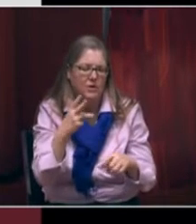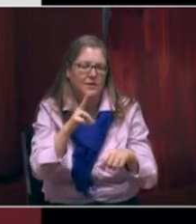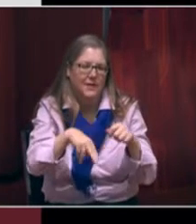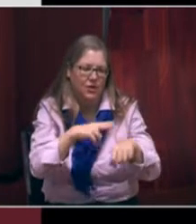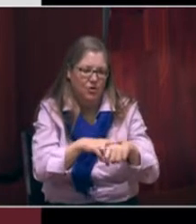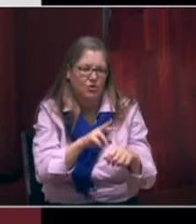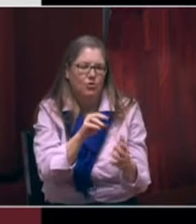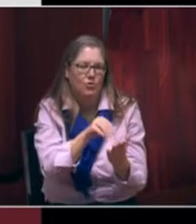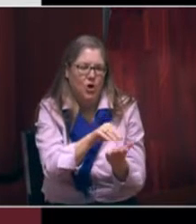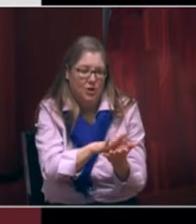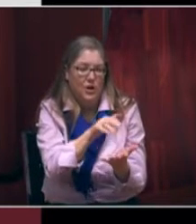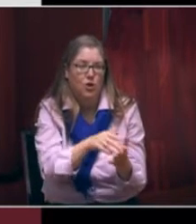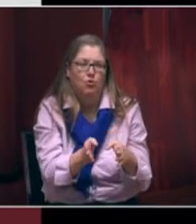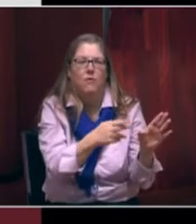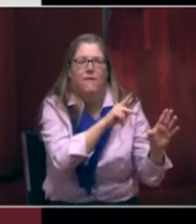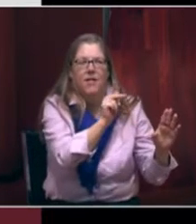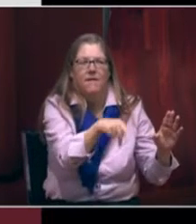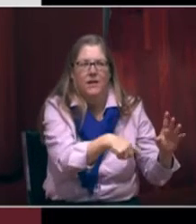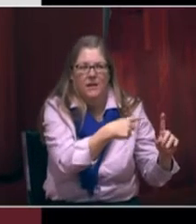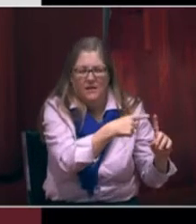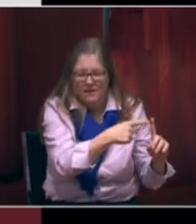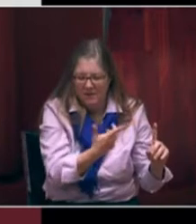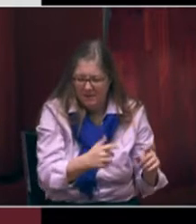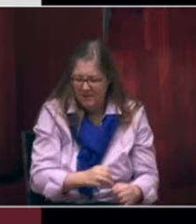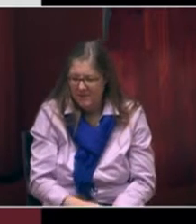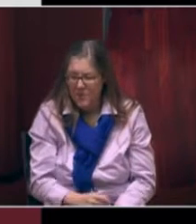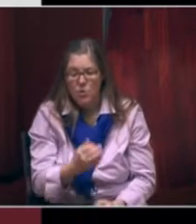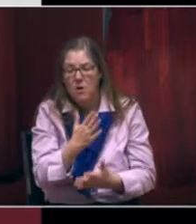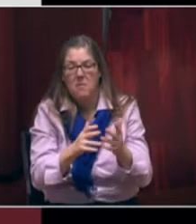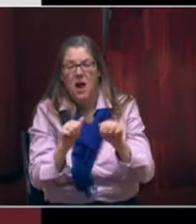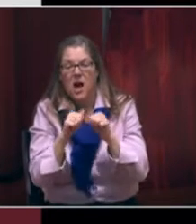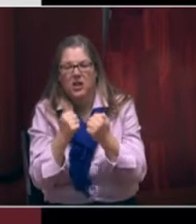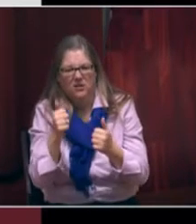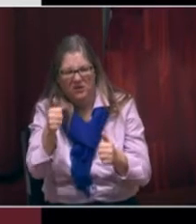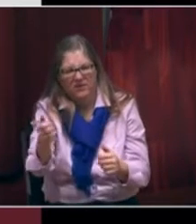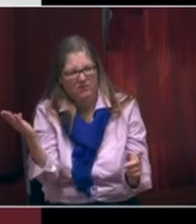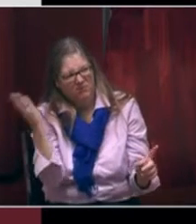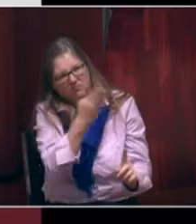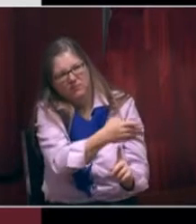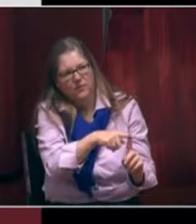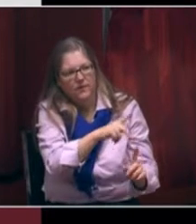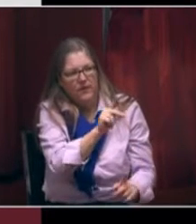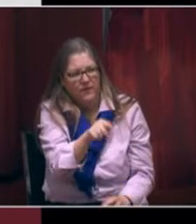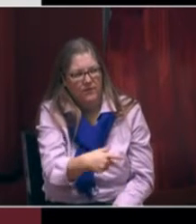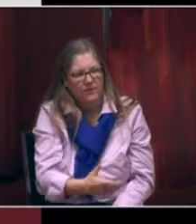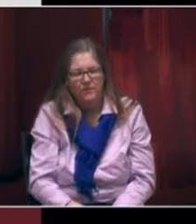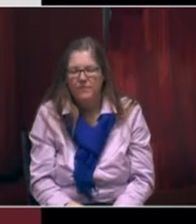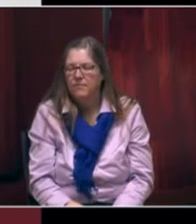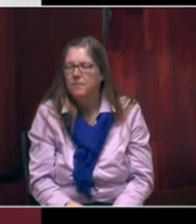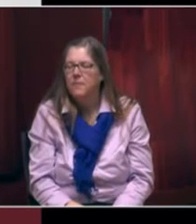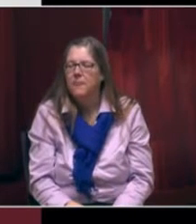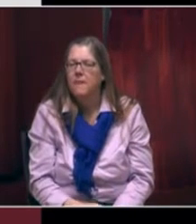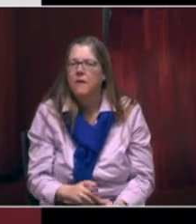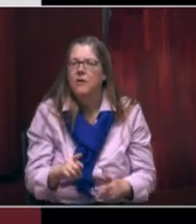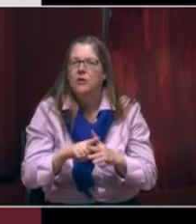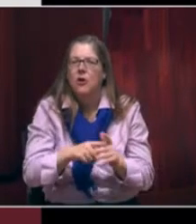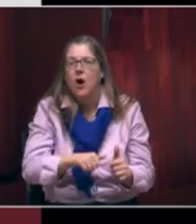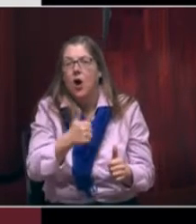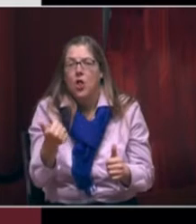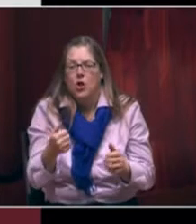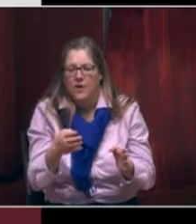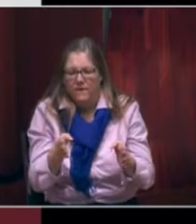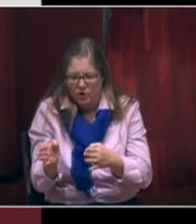Center up to Philadelphia, or some agencies have chosen to go straight to Philadelphia. We started another diversion. I said we have some